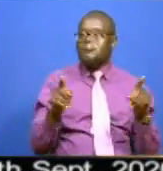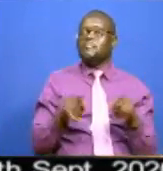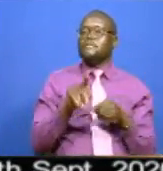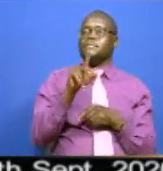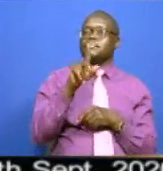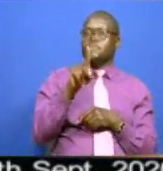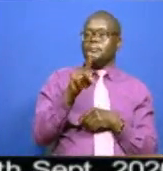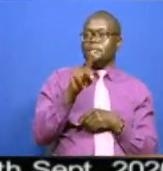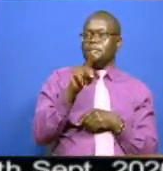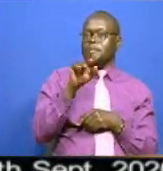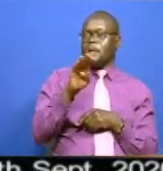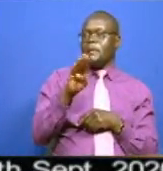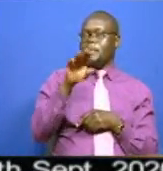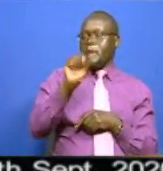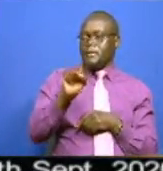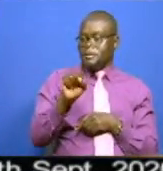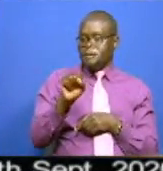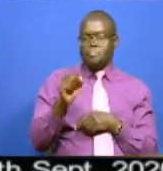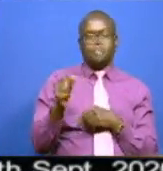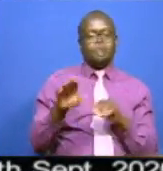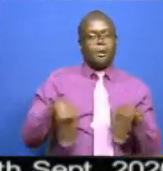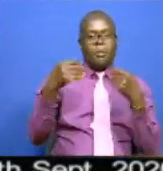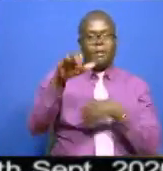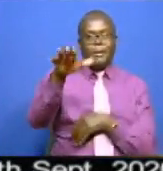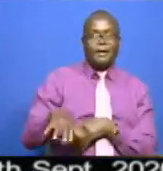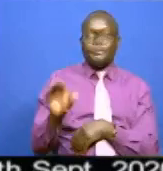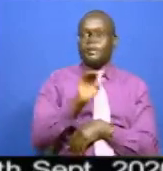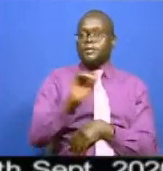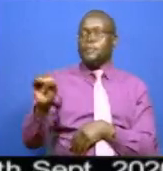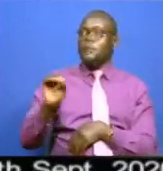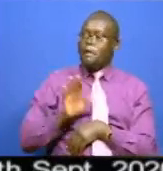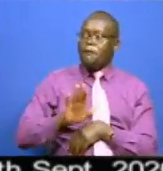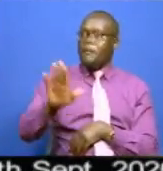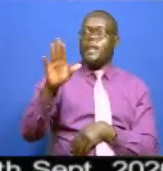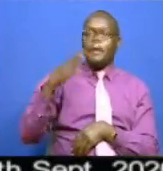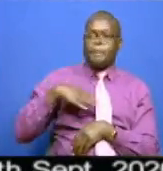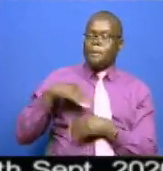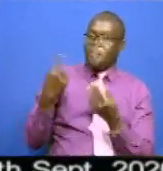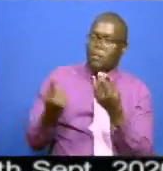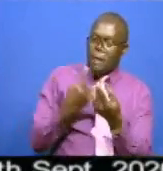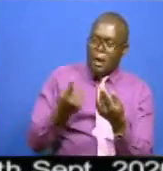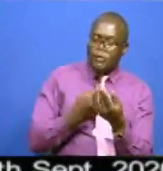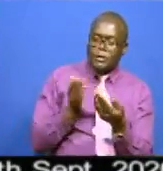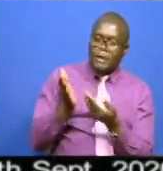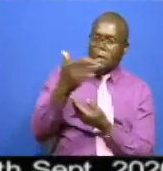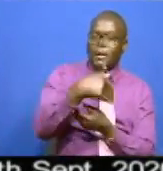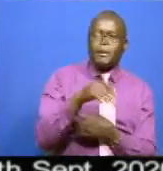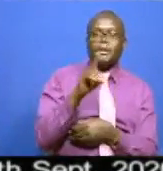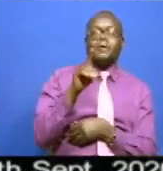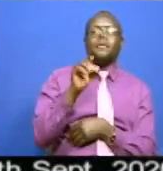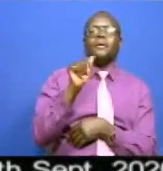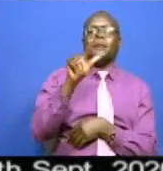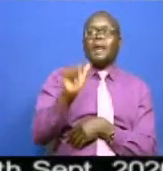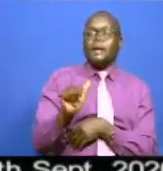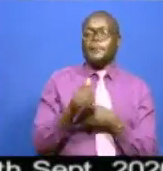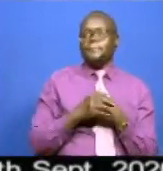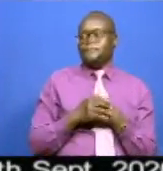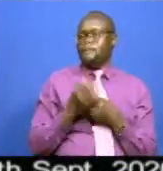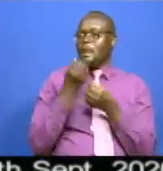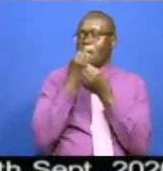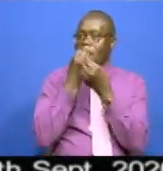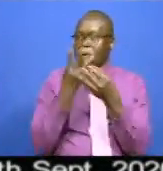Statistics did not provide transport system for the enumerators and people collecting data. And the informations